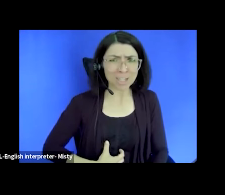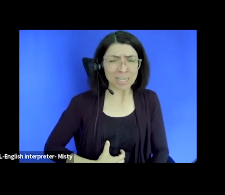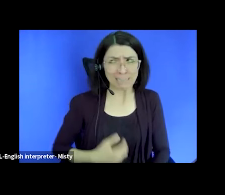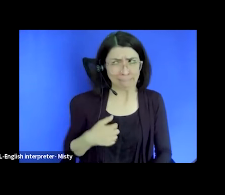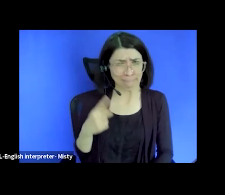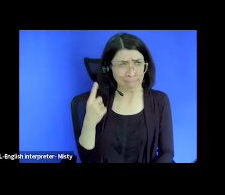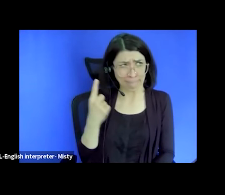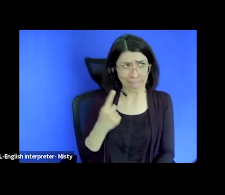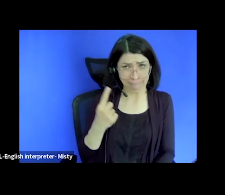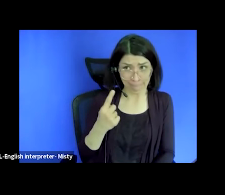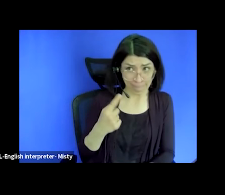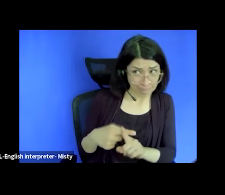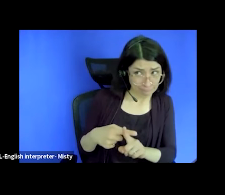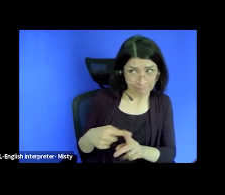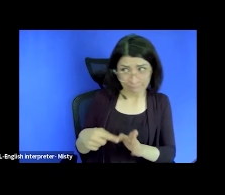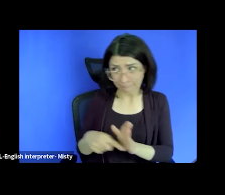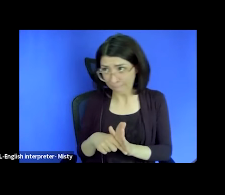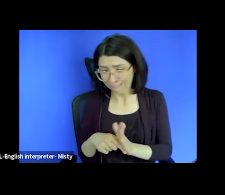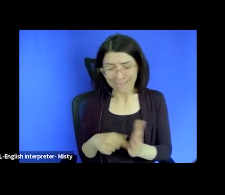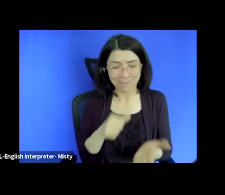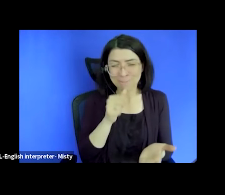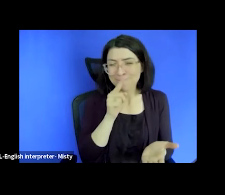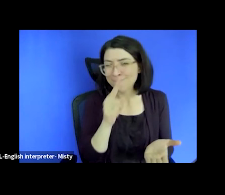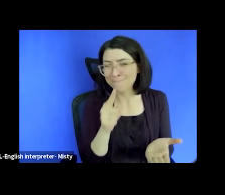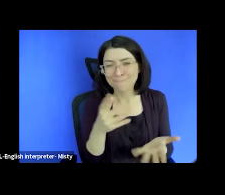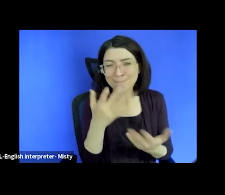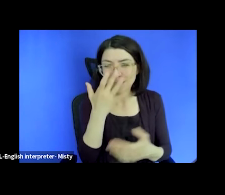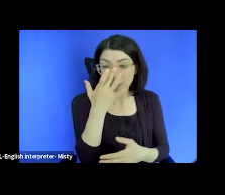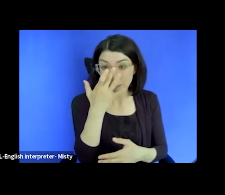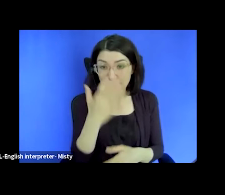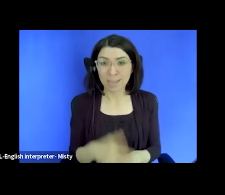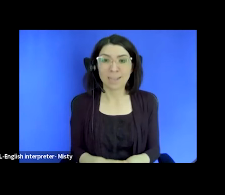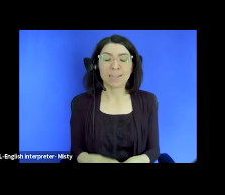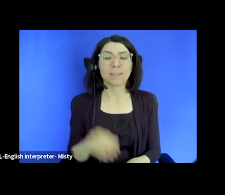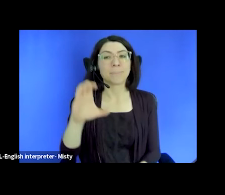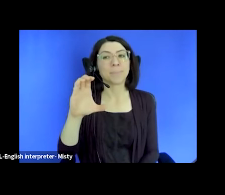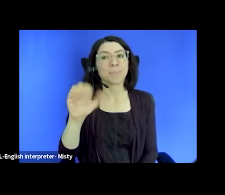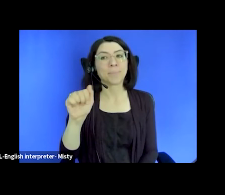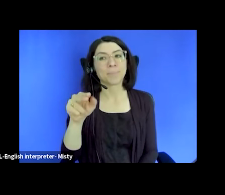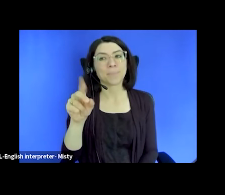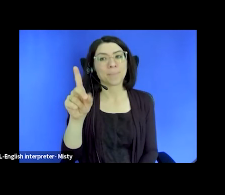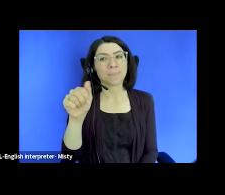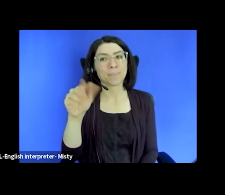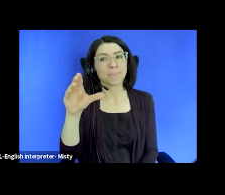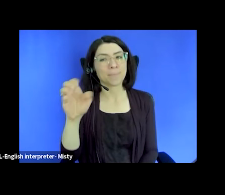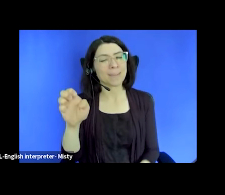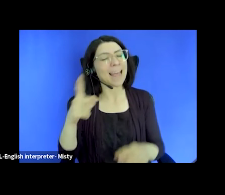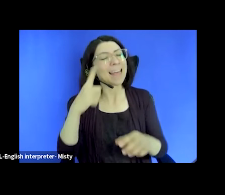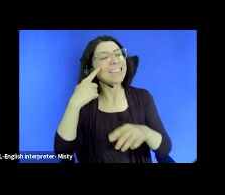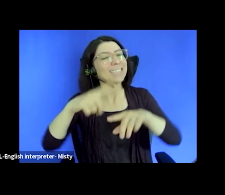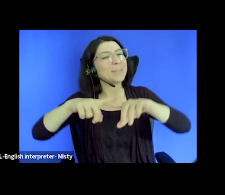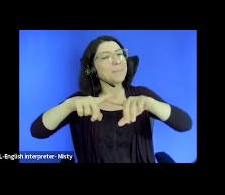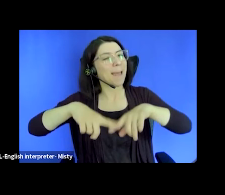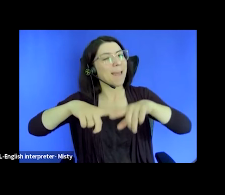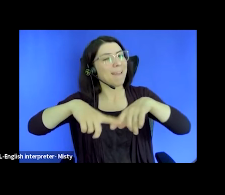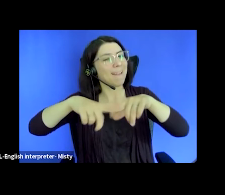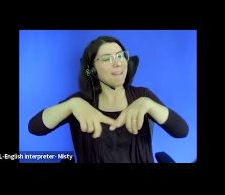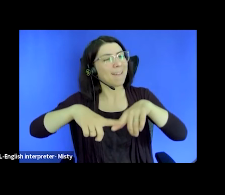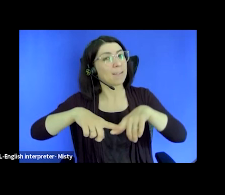Oh, okay. So Irina, I think in this case, it depends on the environment that you're presenting your assertive behavior